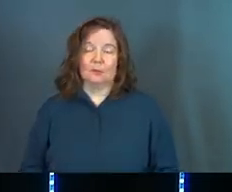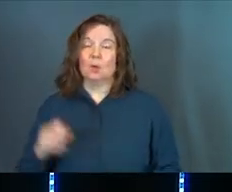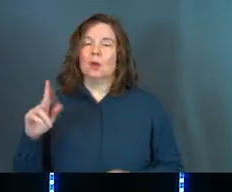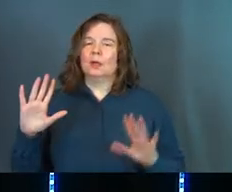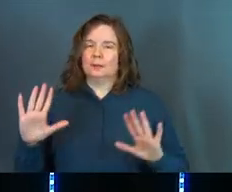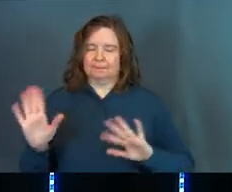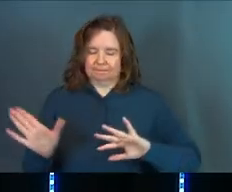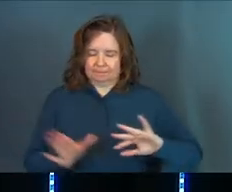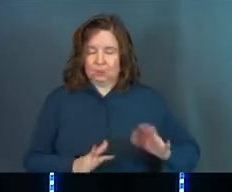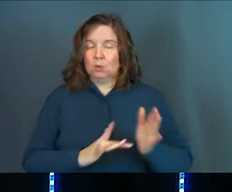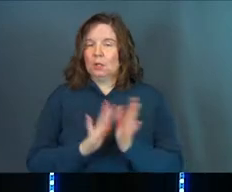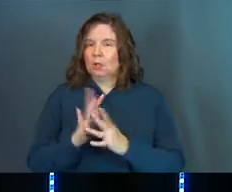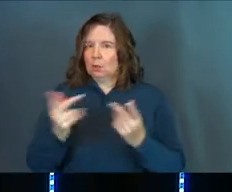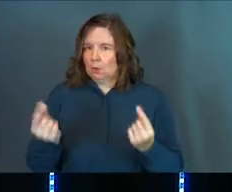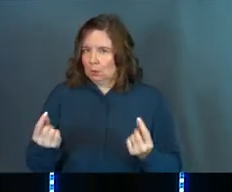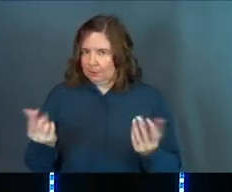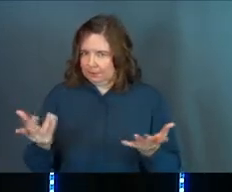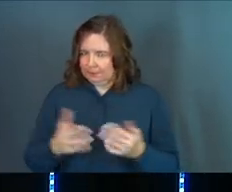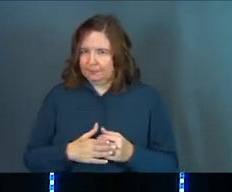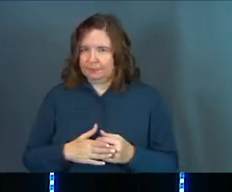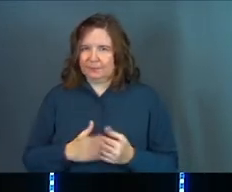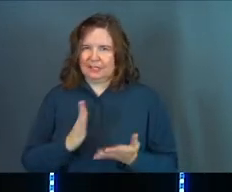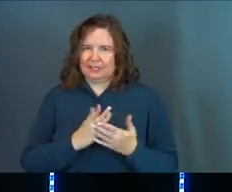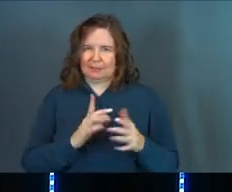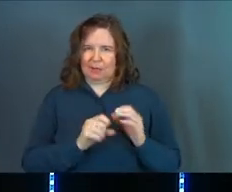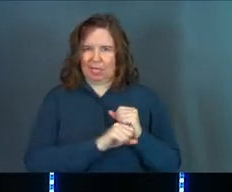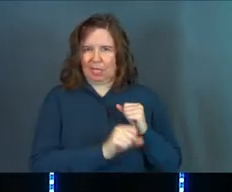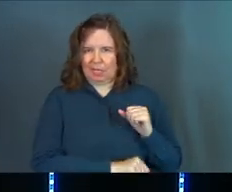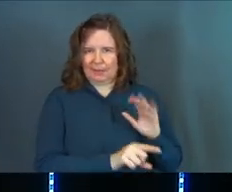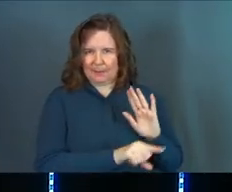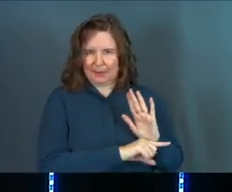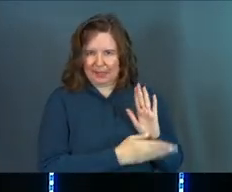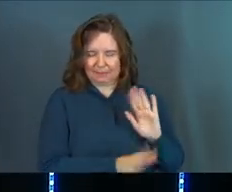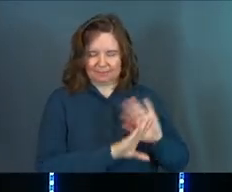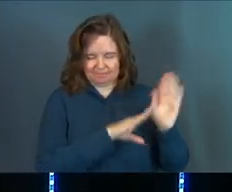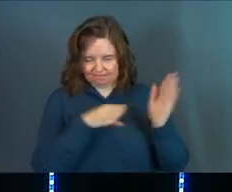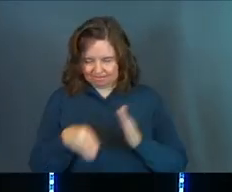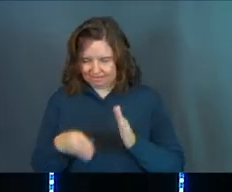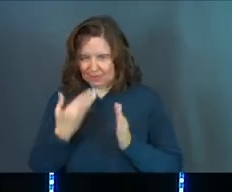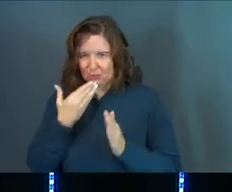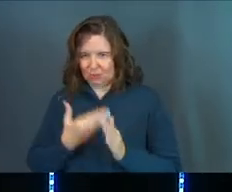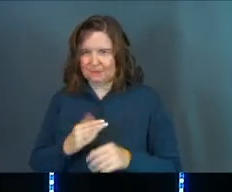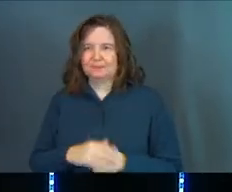Okay, so what's Jesus do? Stop talking about bad things. Let's talk about good.